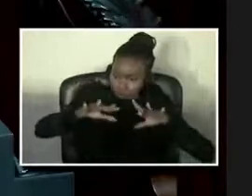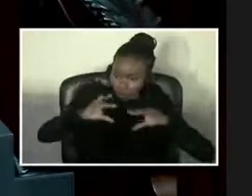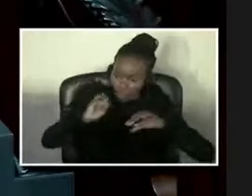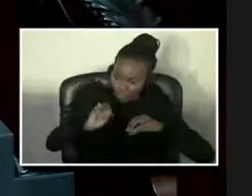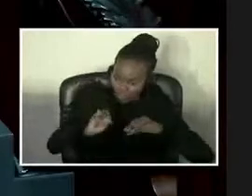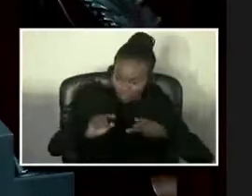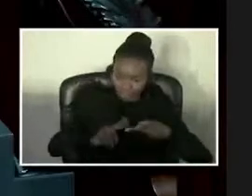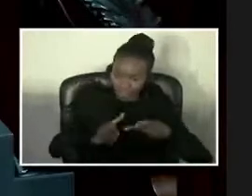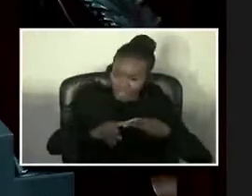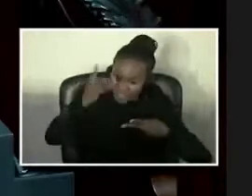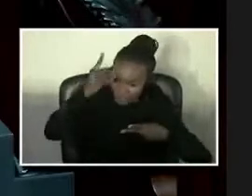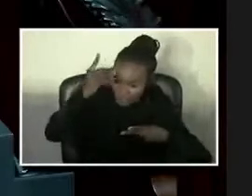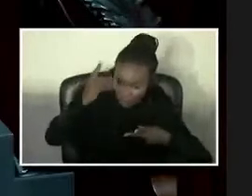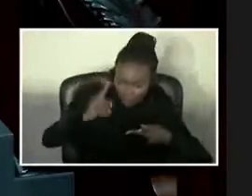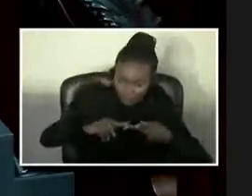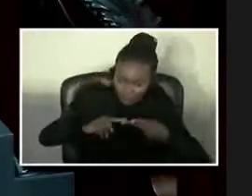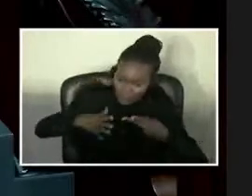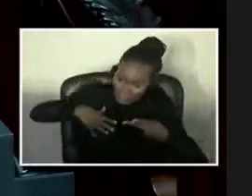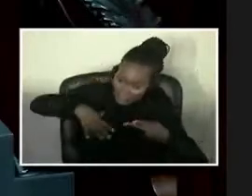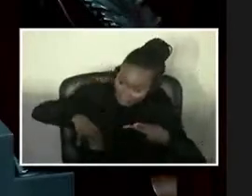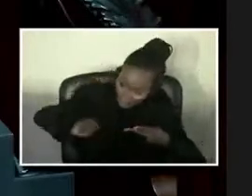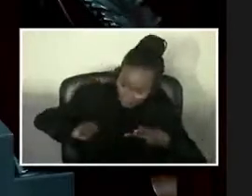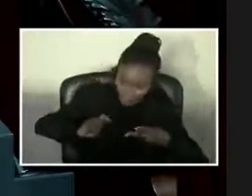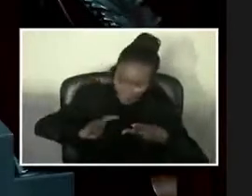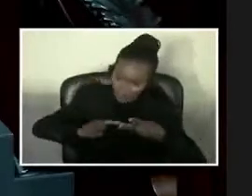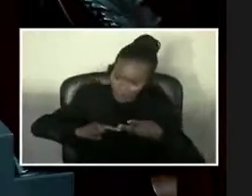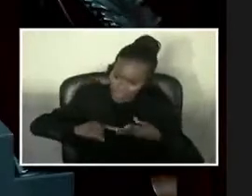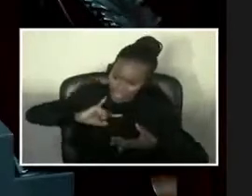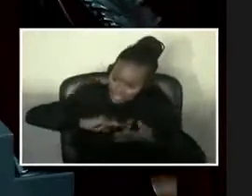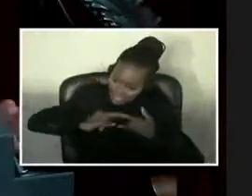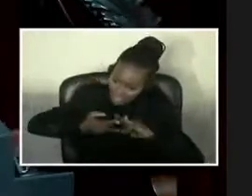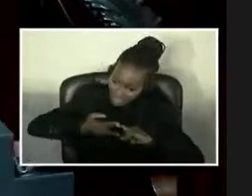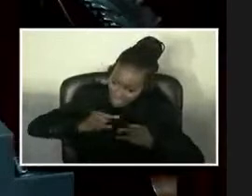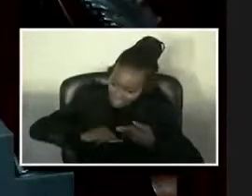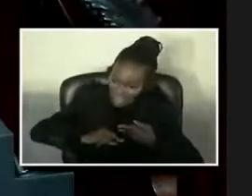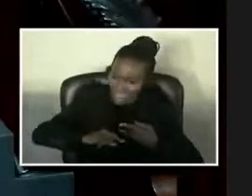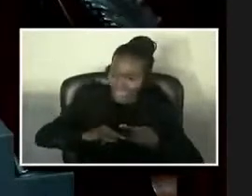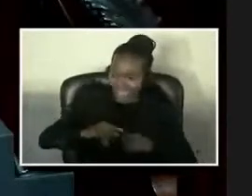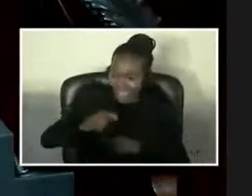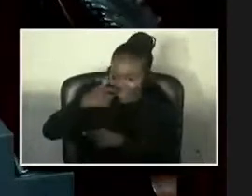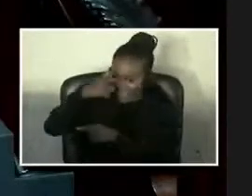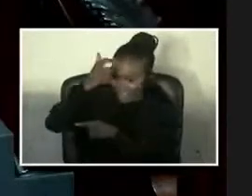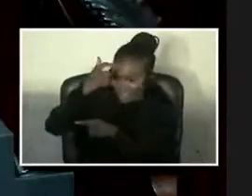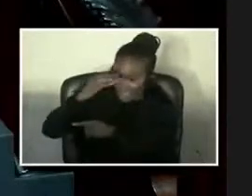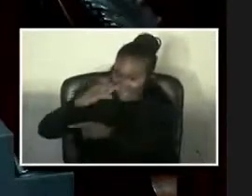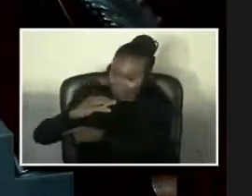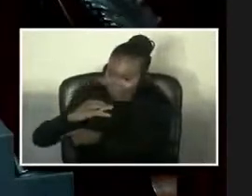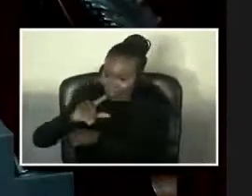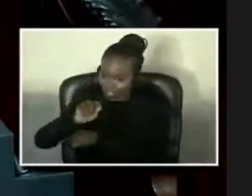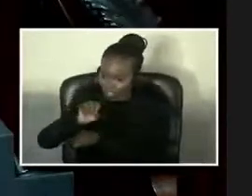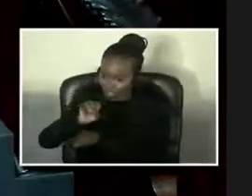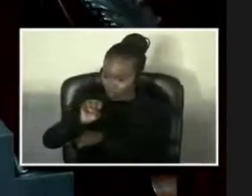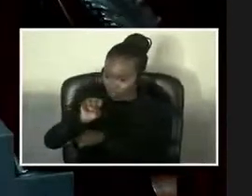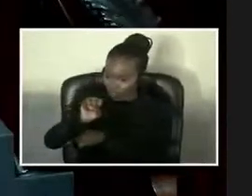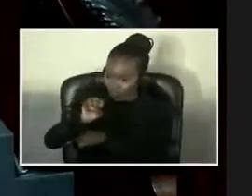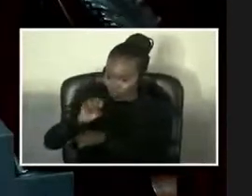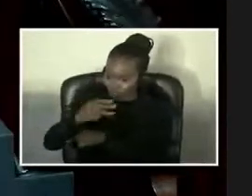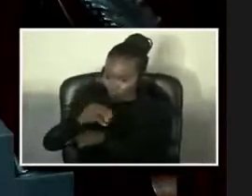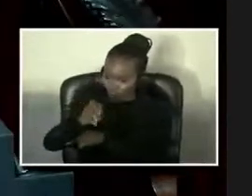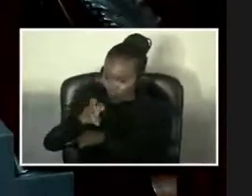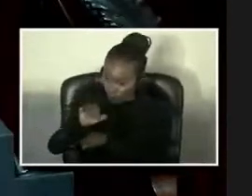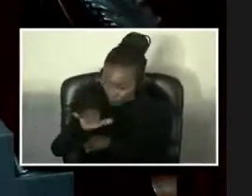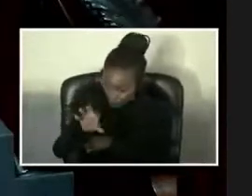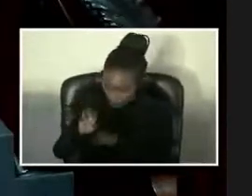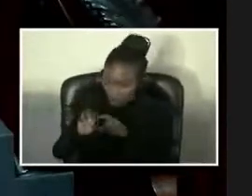chapston we had flights helen bay and kinkle try all our facilities were affected in the coast now